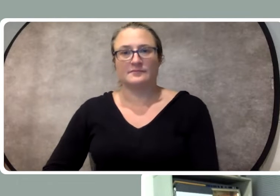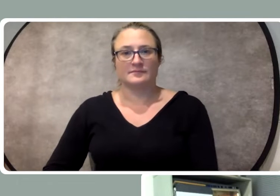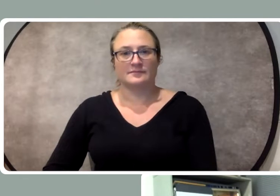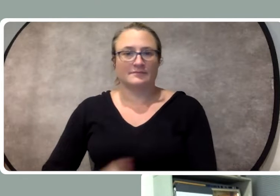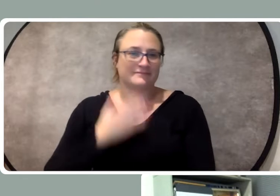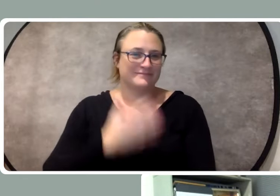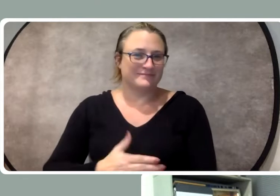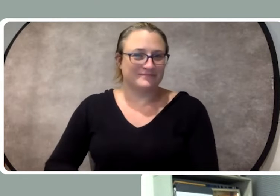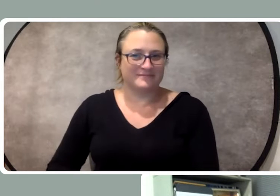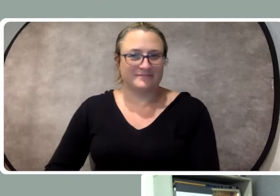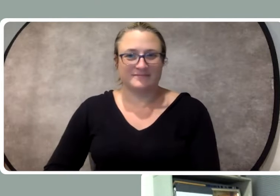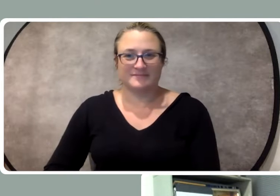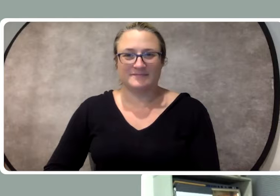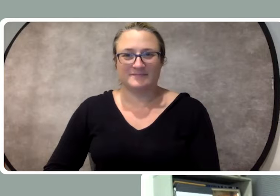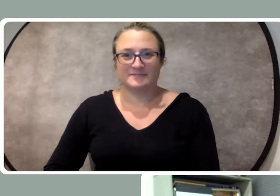Thank you.